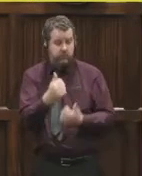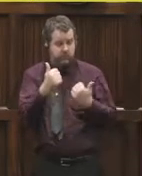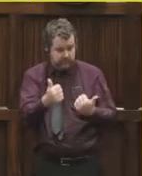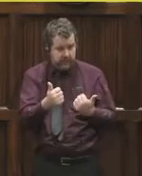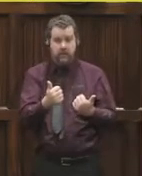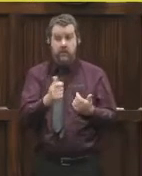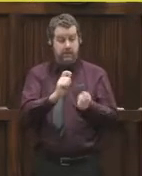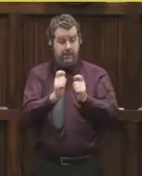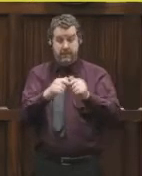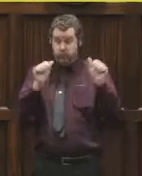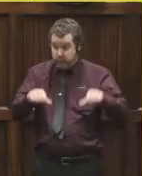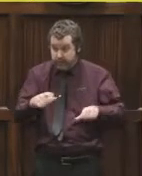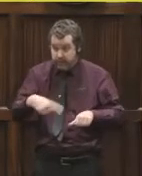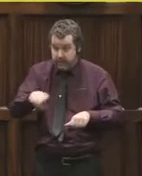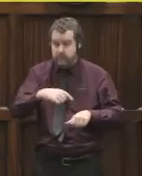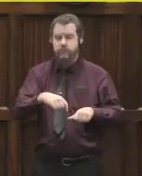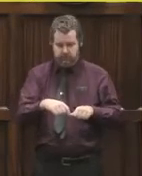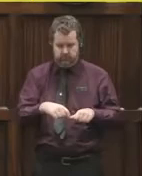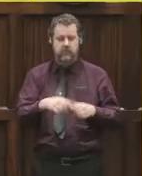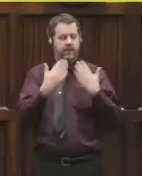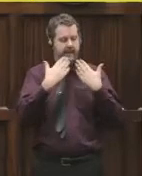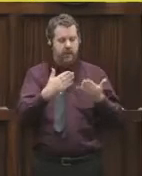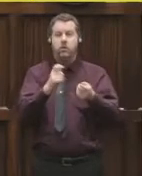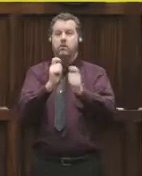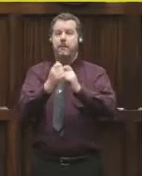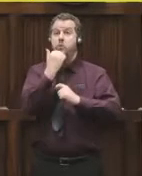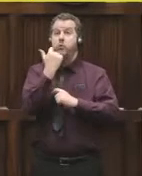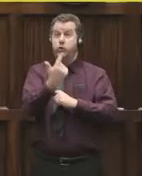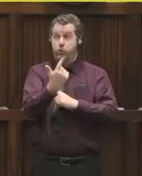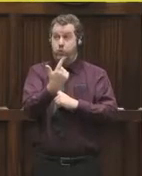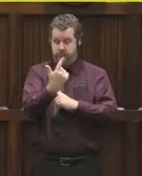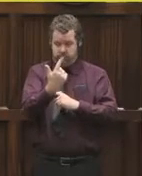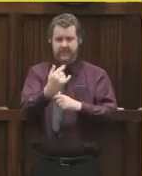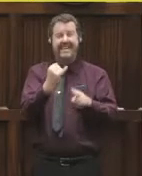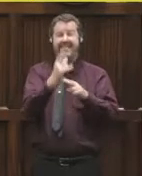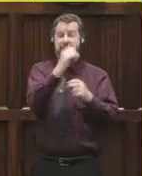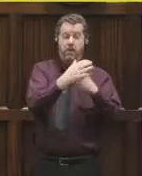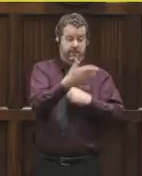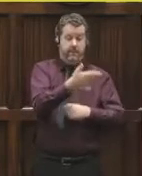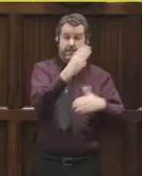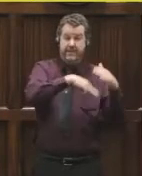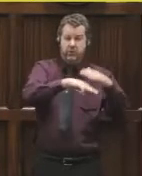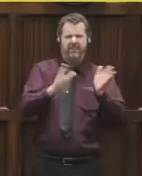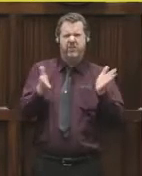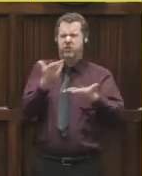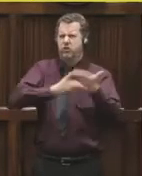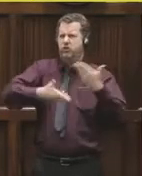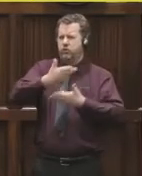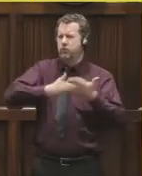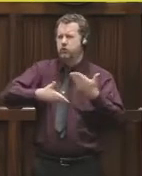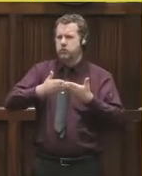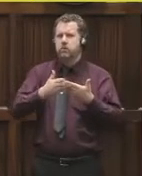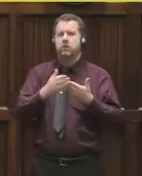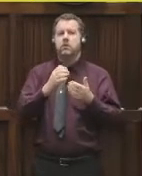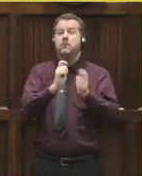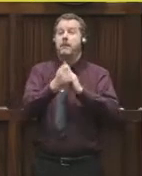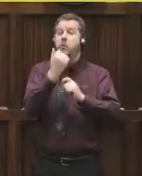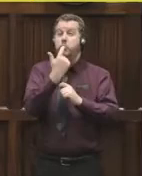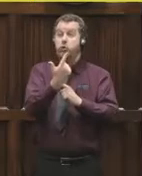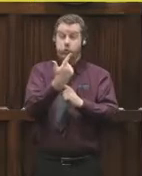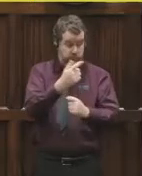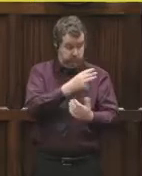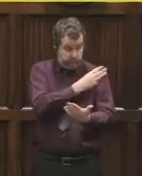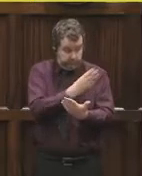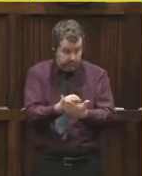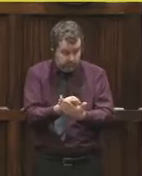Is the amendment agreed? Agreed. Agreed. Thank you very much. Amendment number 2. In the name of the Minister, it is already discussed with 1. Is amendment number 2 being pressed,